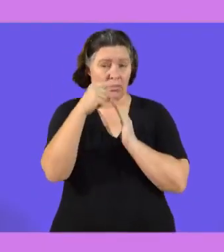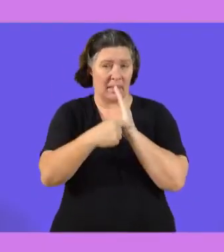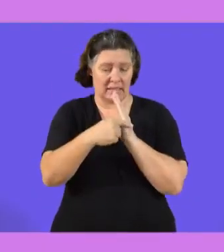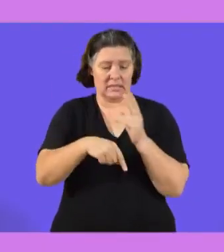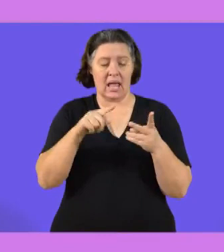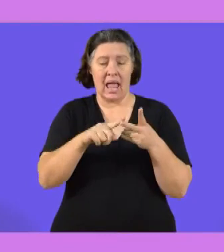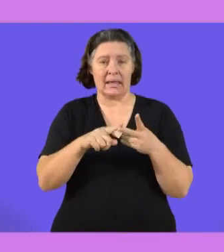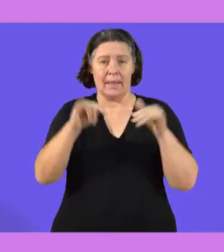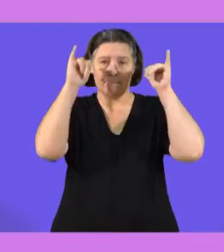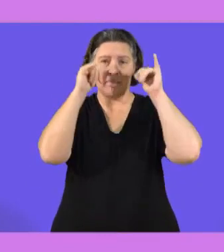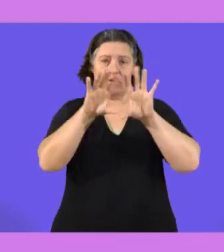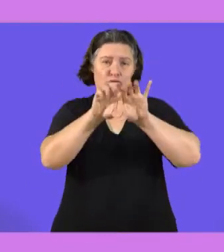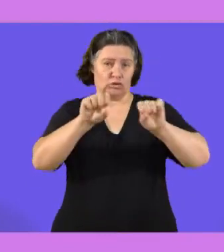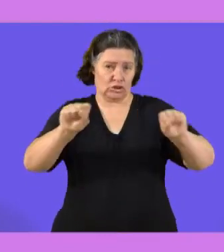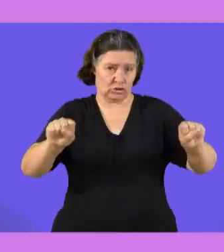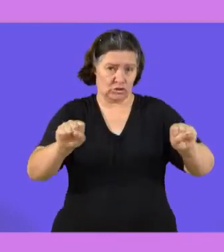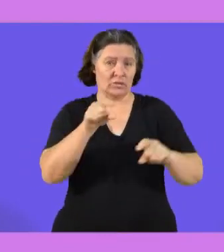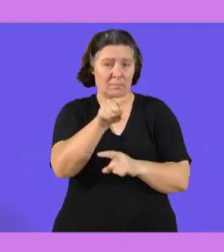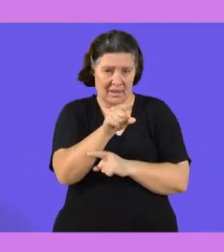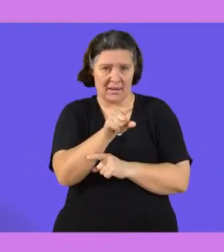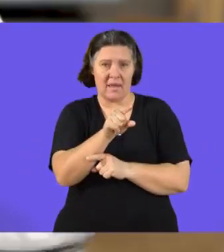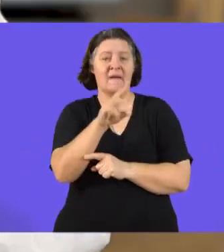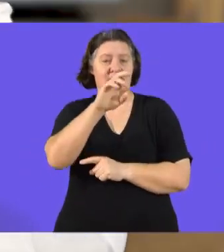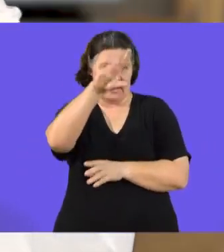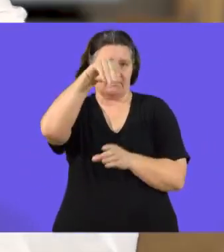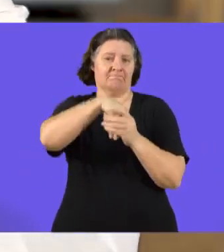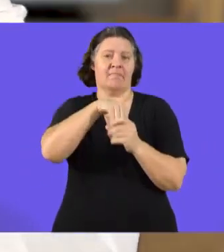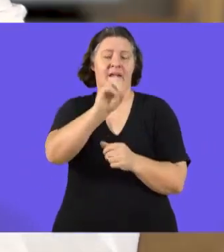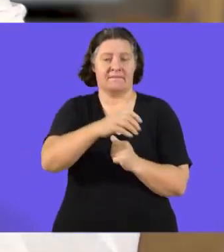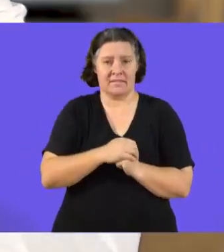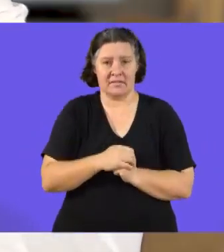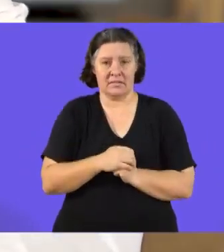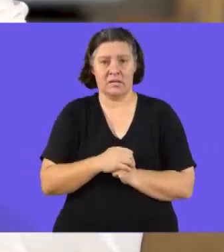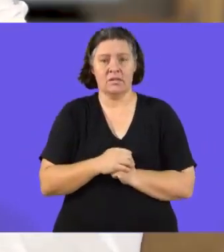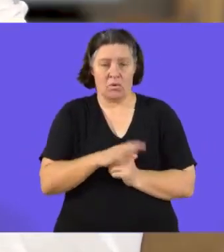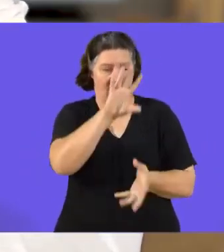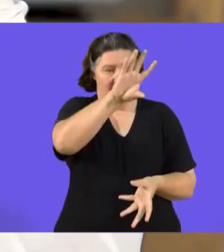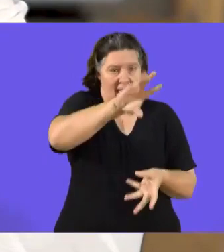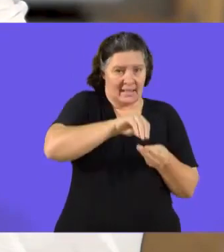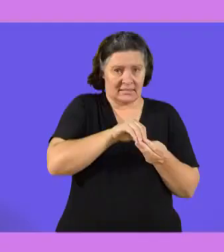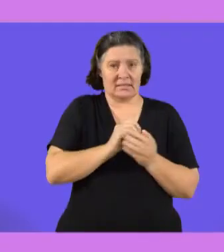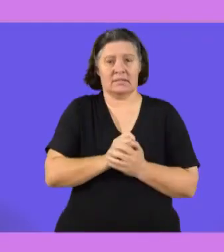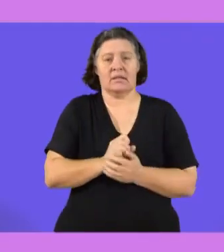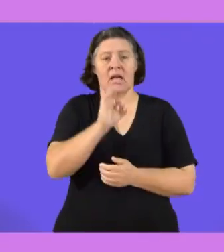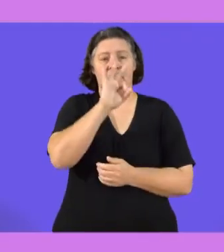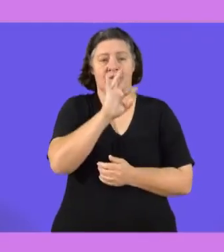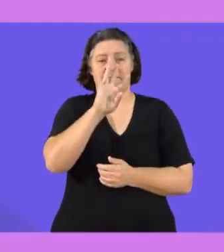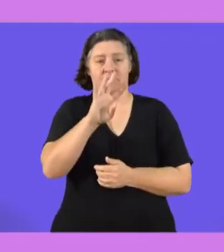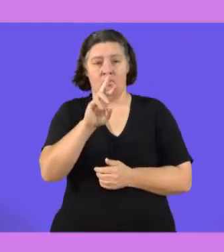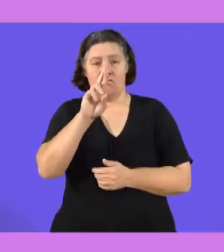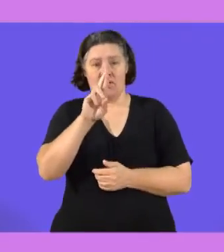beef sausage, that is items that include VAT. Right, so I'm going to quickly get the value of that. So I'll take the